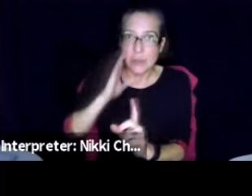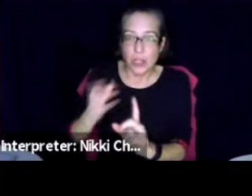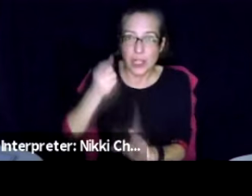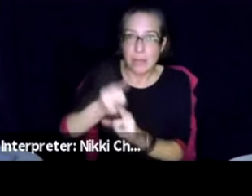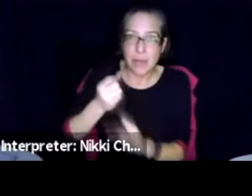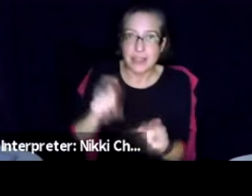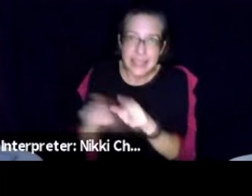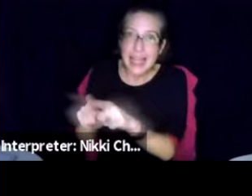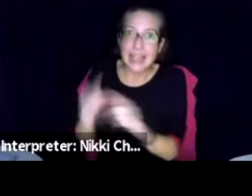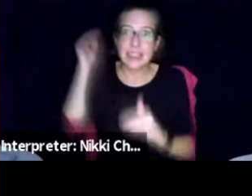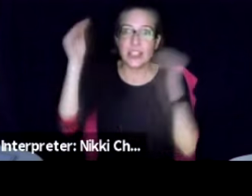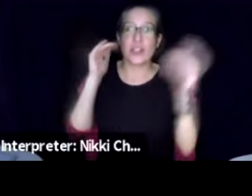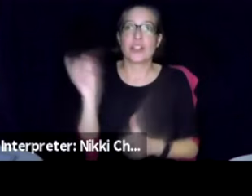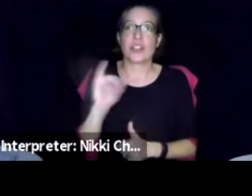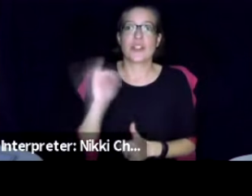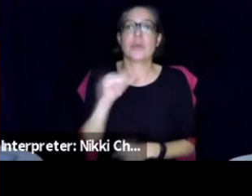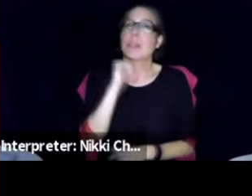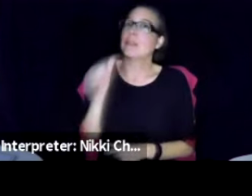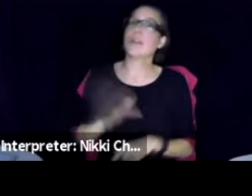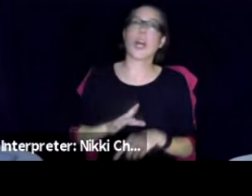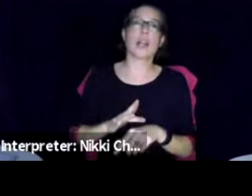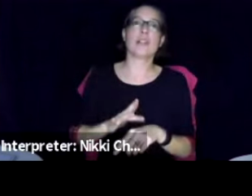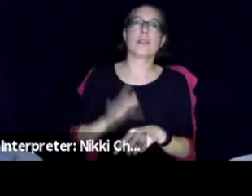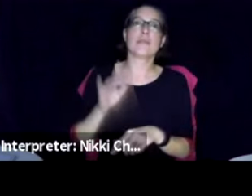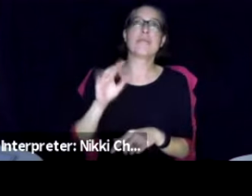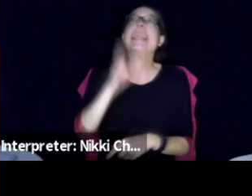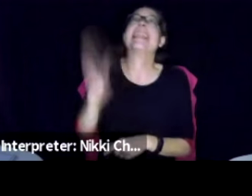too early to start your activism.